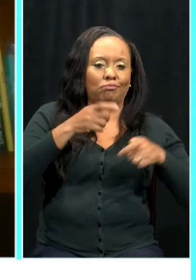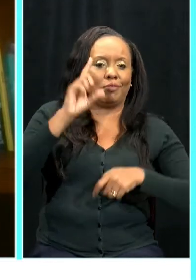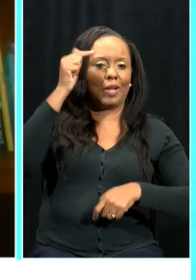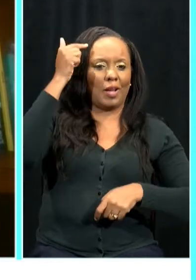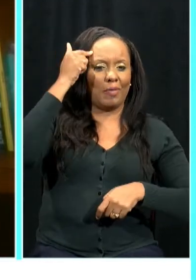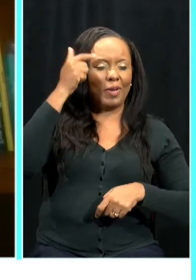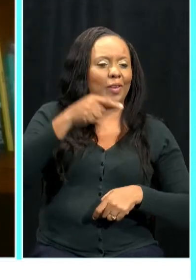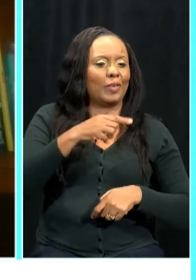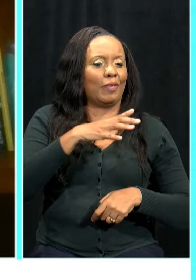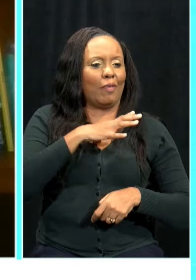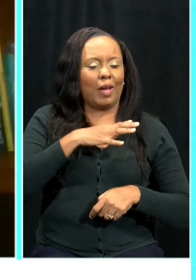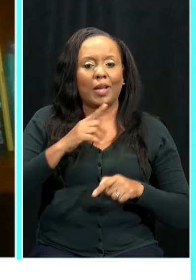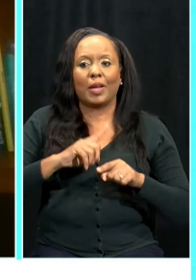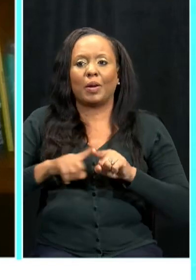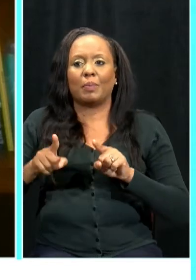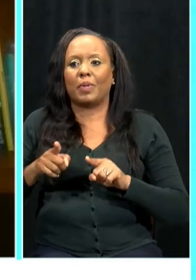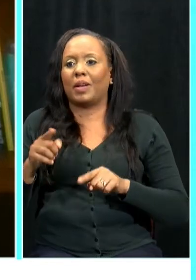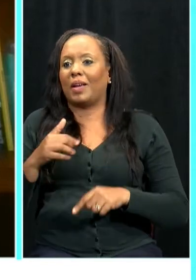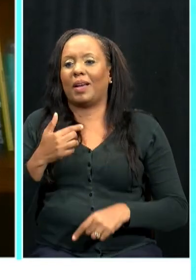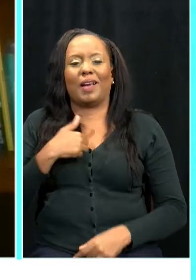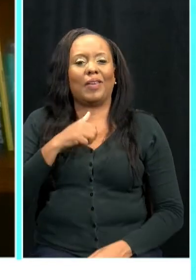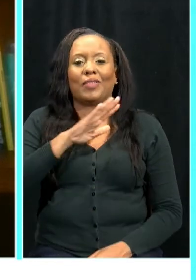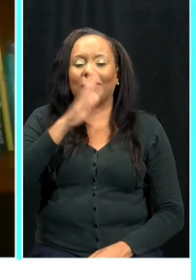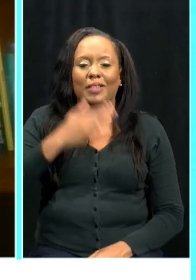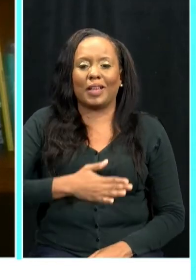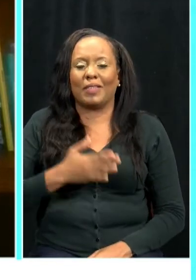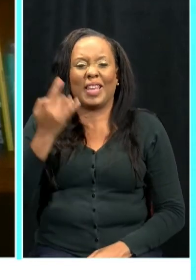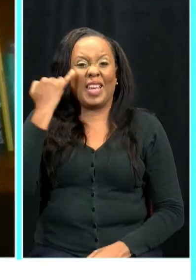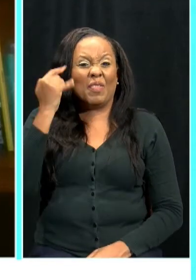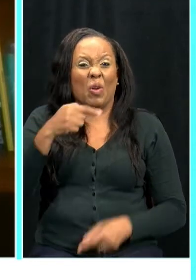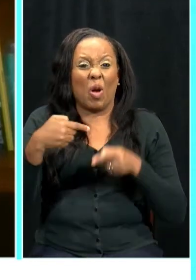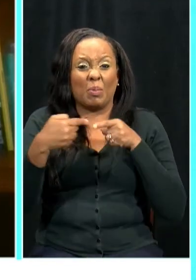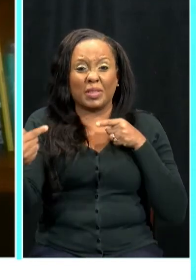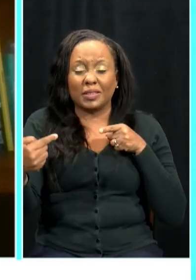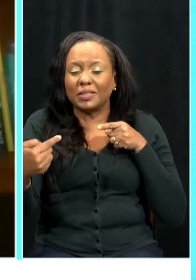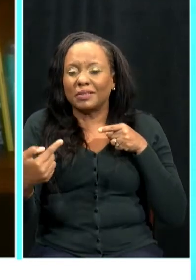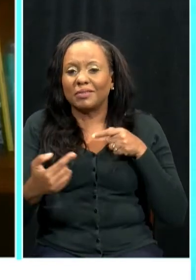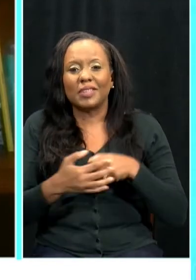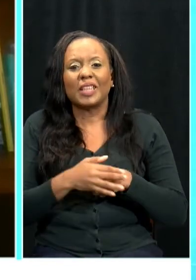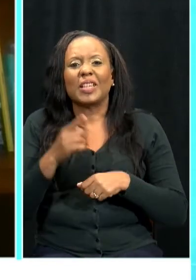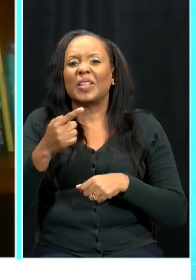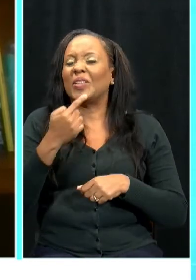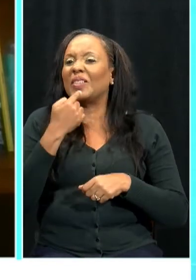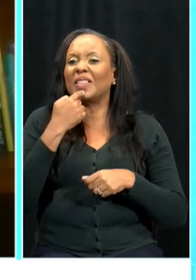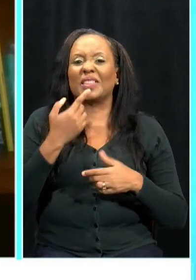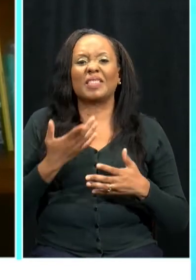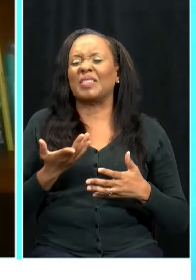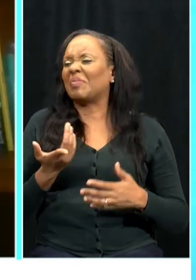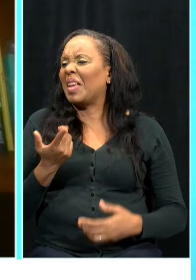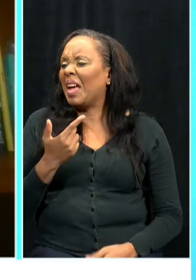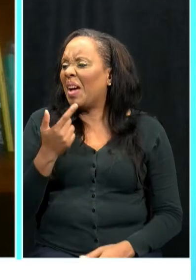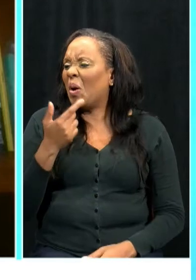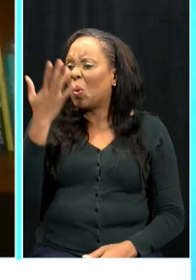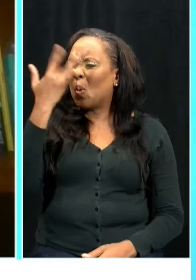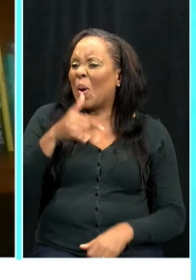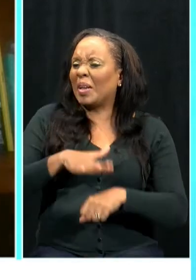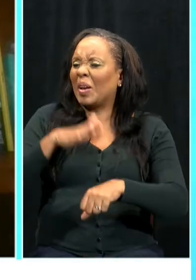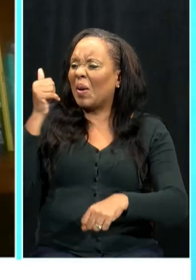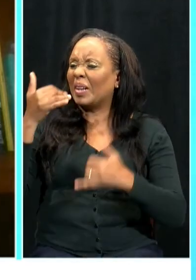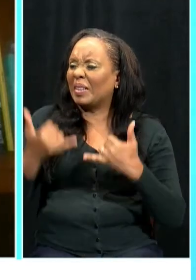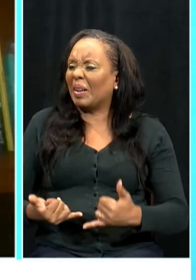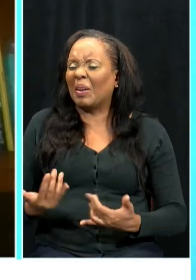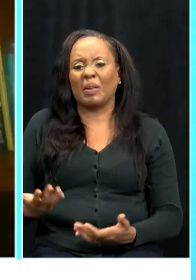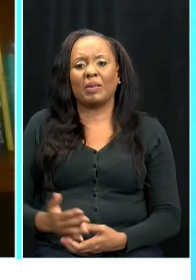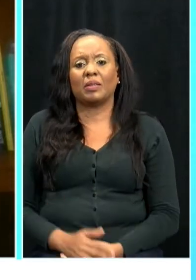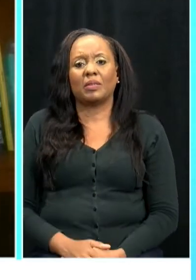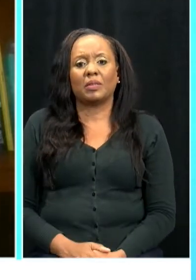election and to say that it's too early because you are indicating lack of readiness. What I would do is But is Tennyson, to